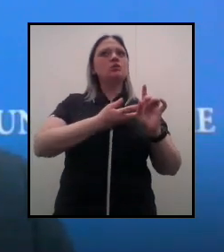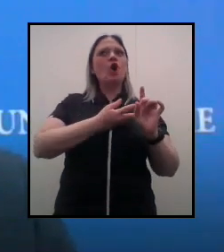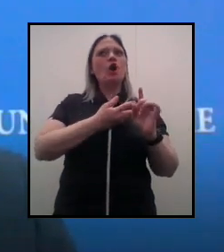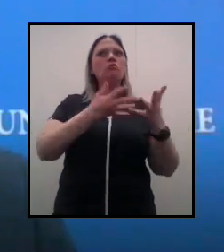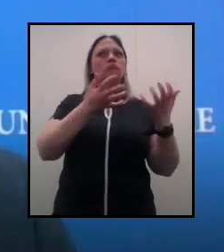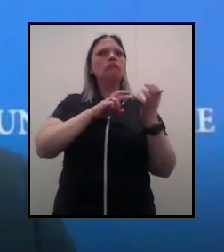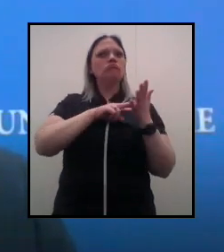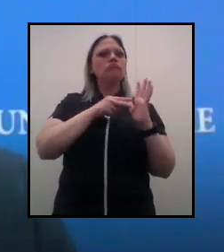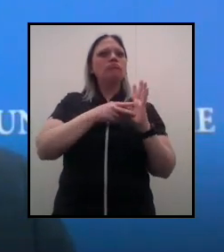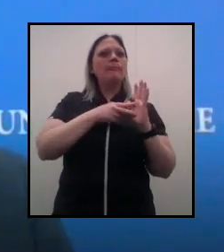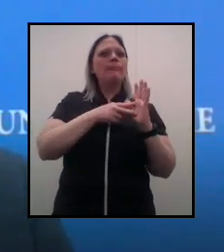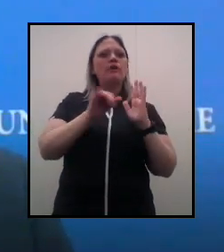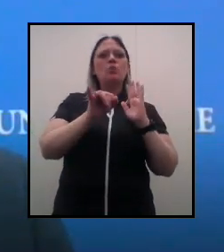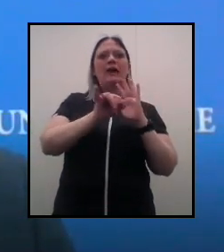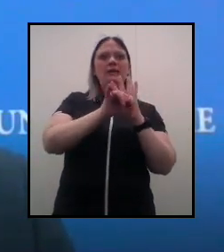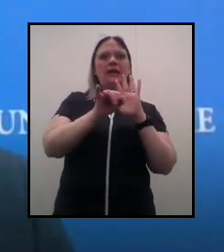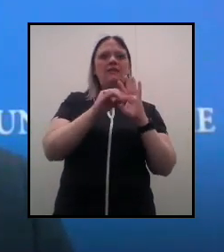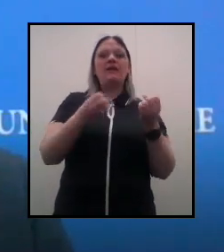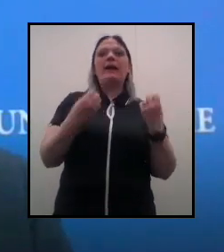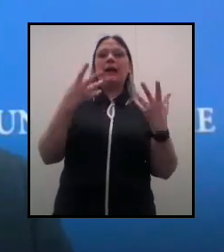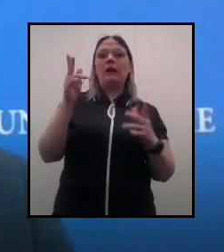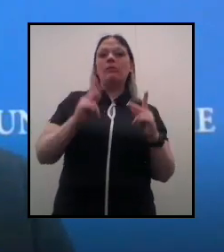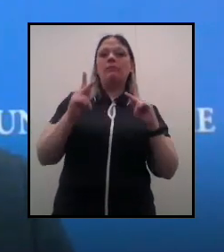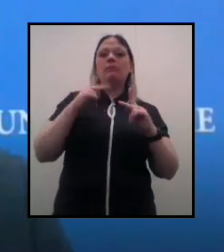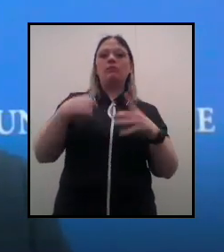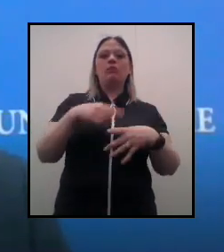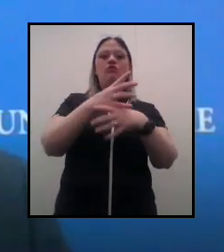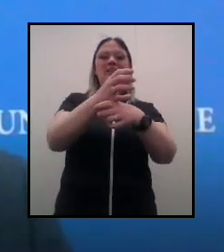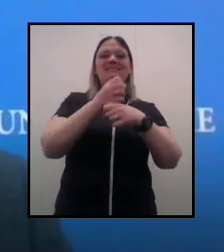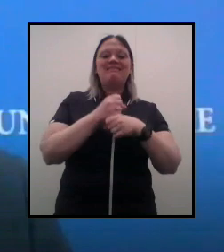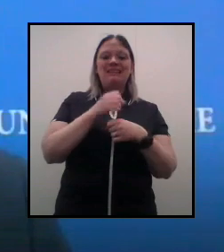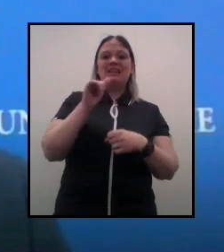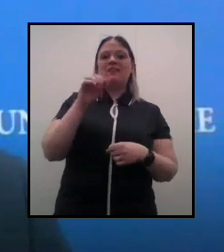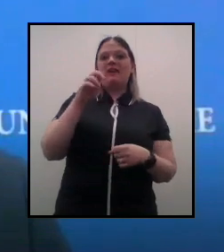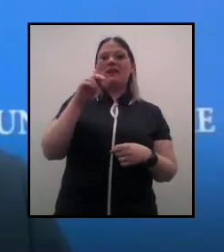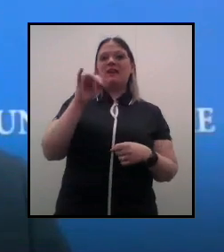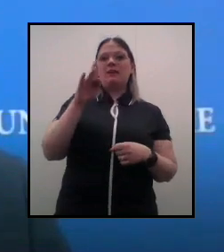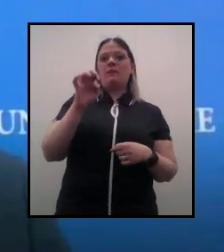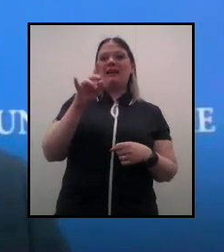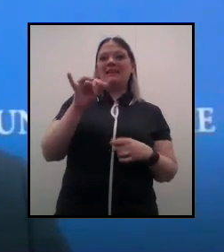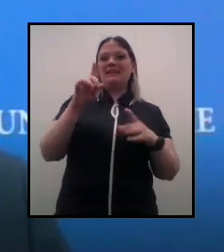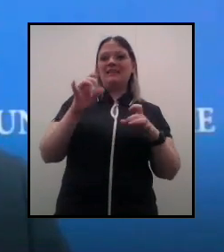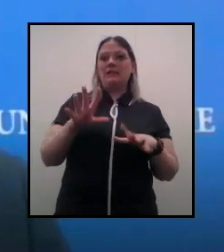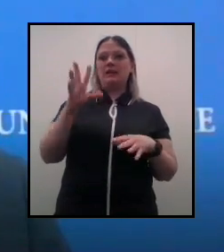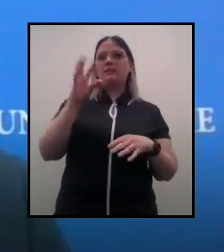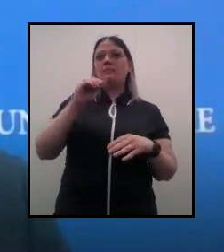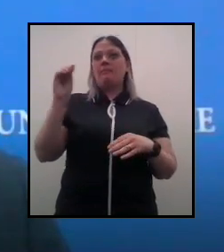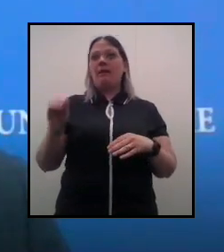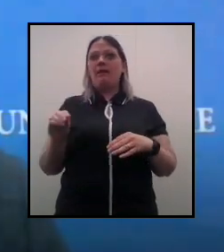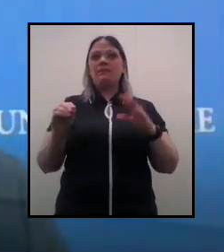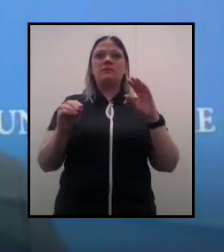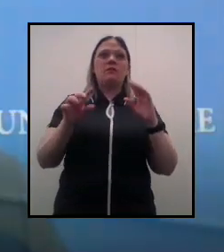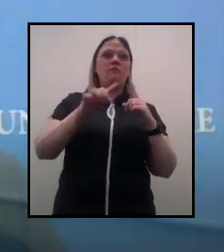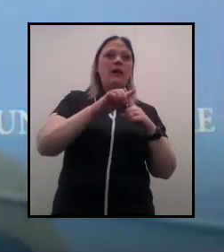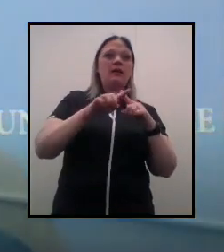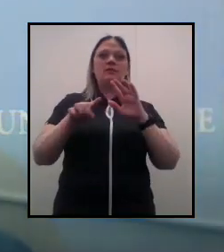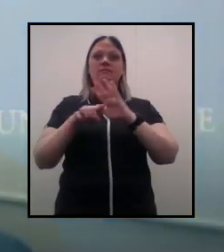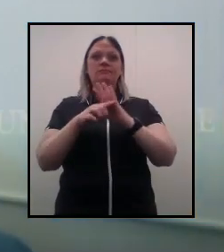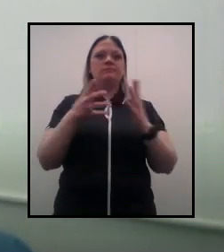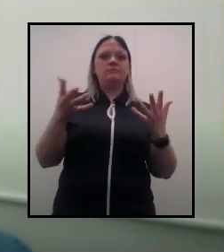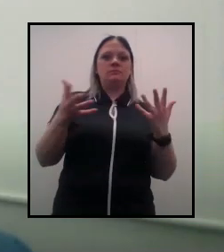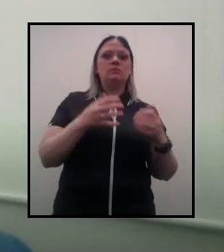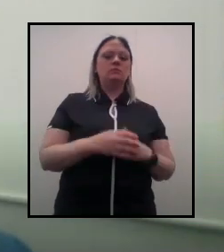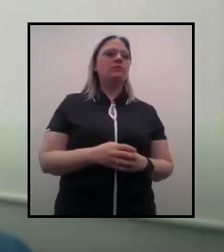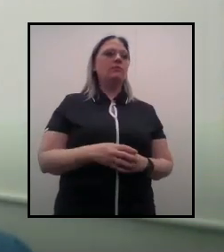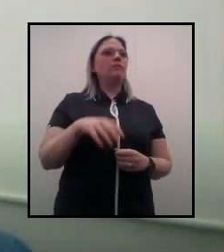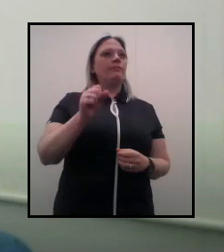to identify how many individuals have received the antibody test and what the percentage of positive versus negative is. Doctor? Yeah, thank you.